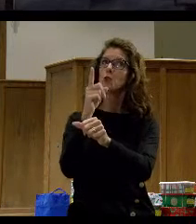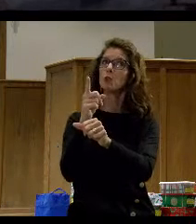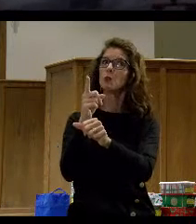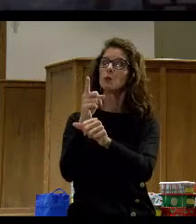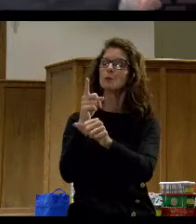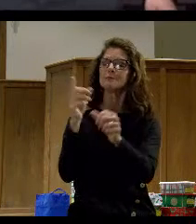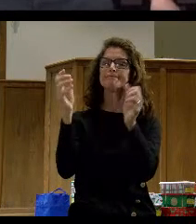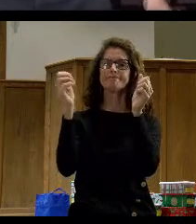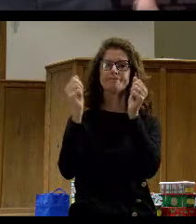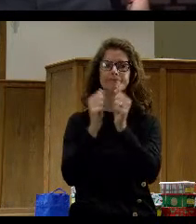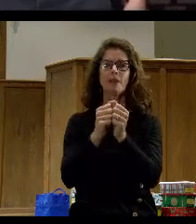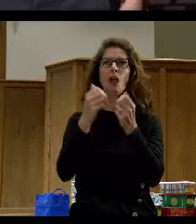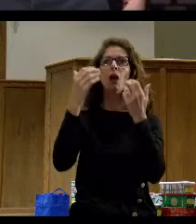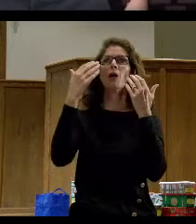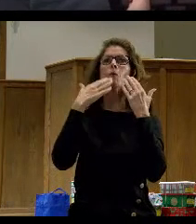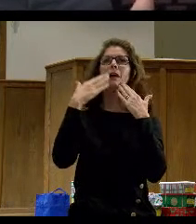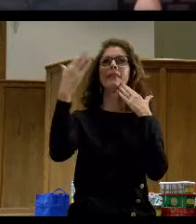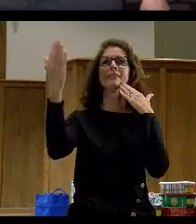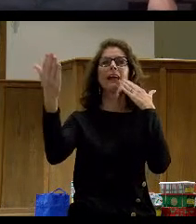true. With